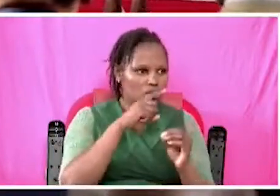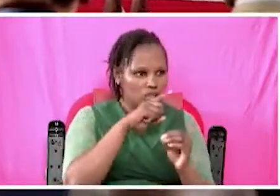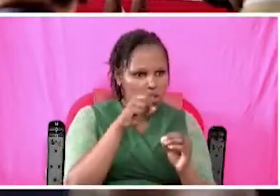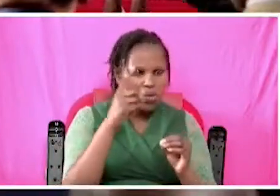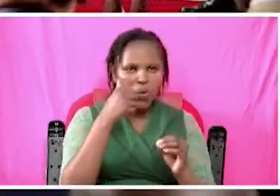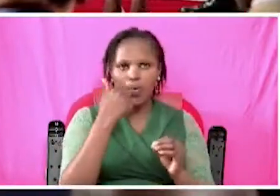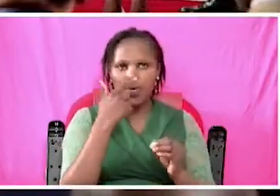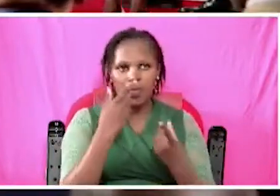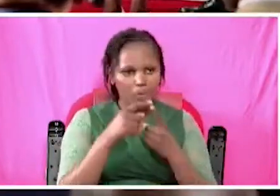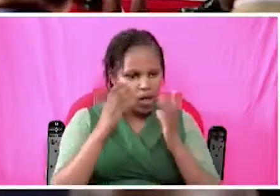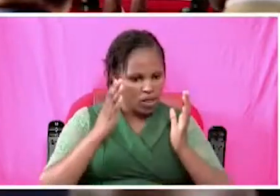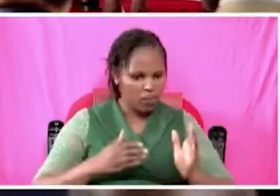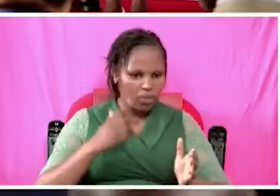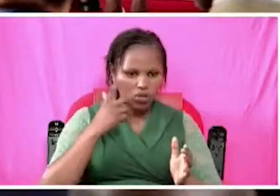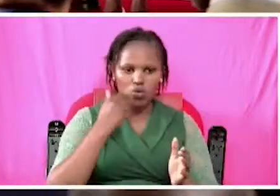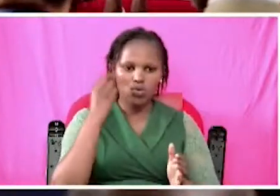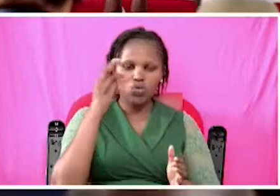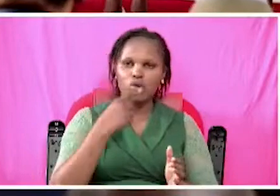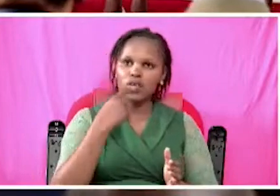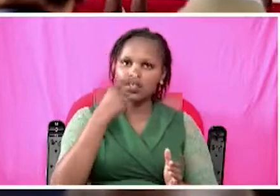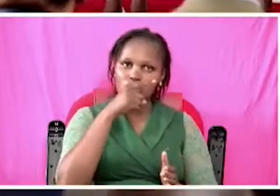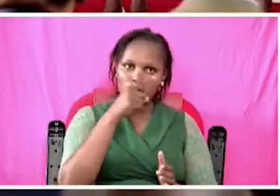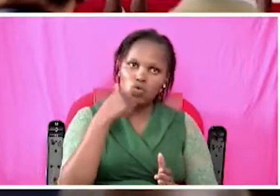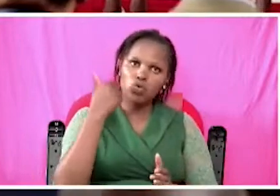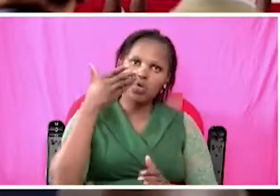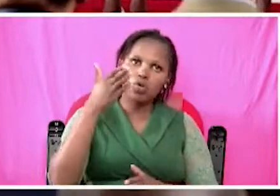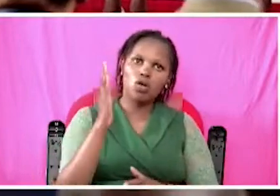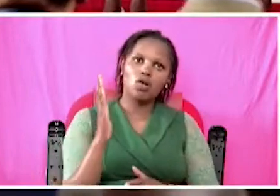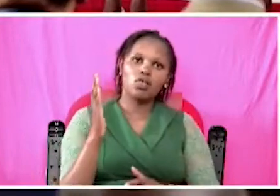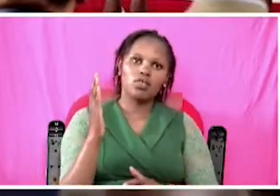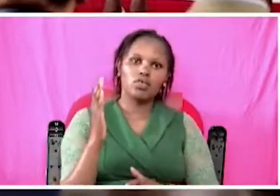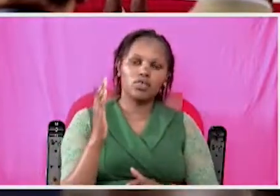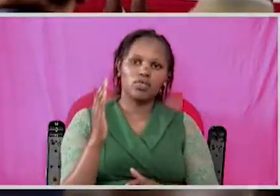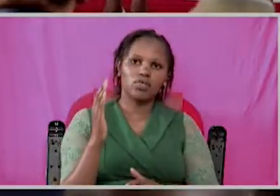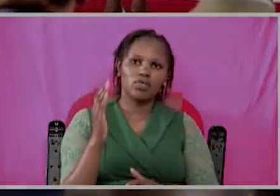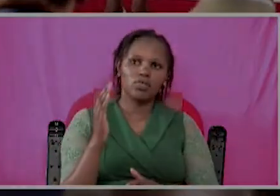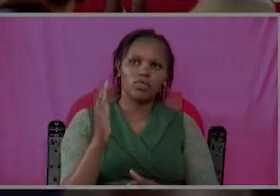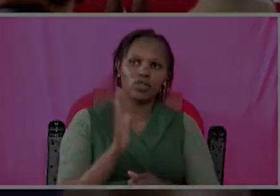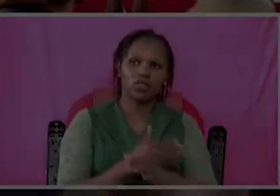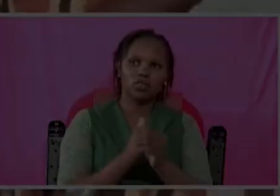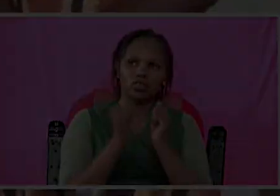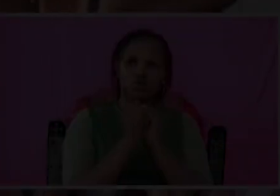person that will define you will be your God. Amen? Shall we sing together this song?